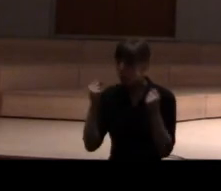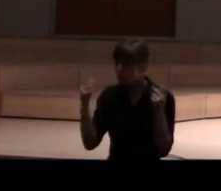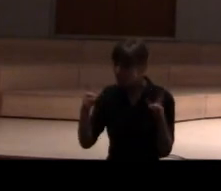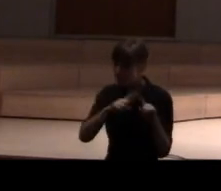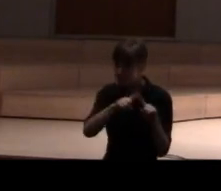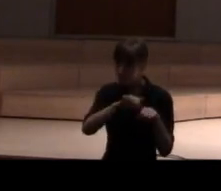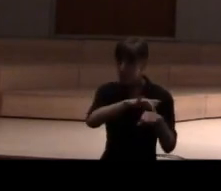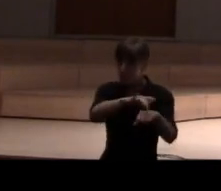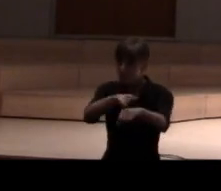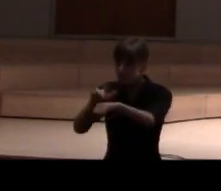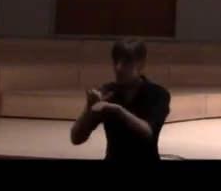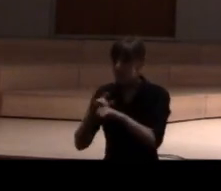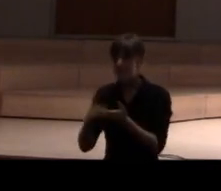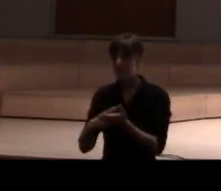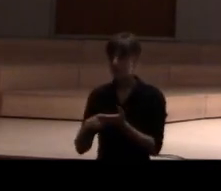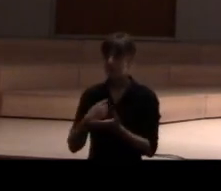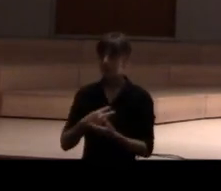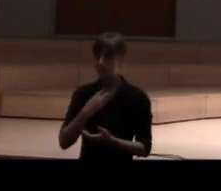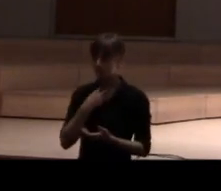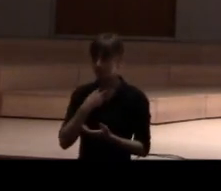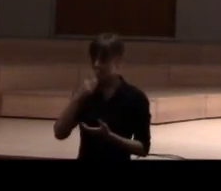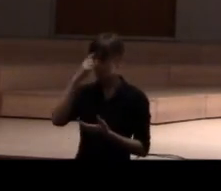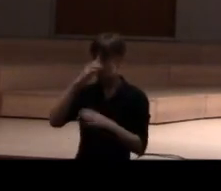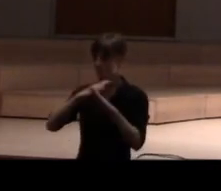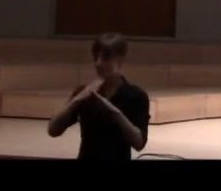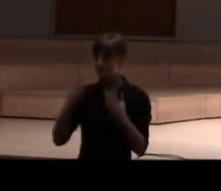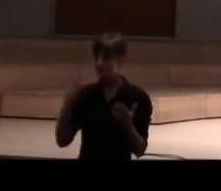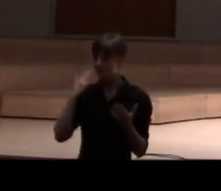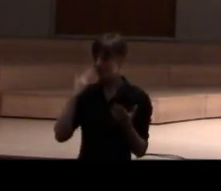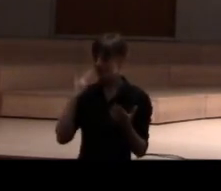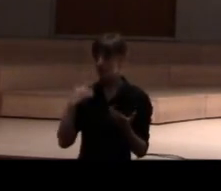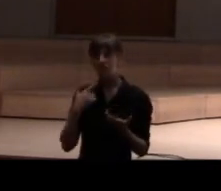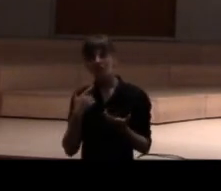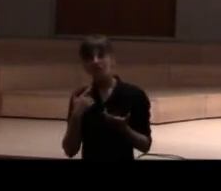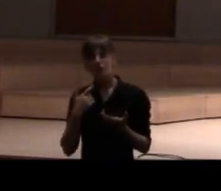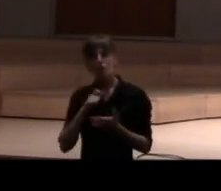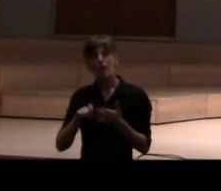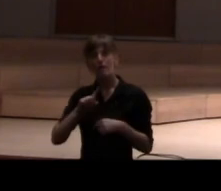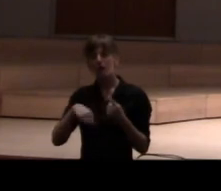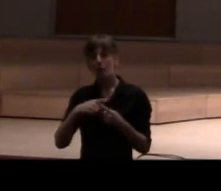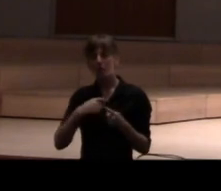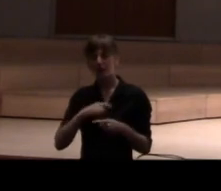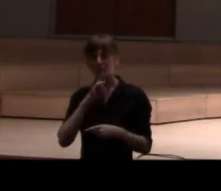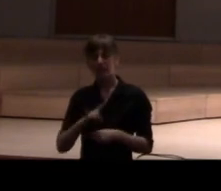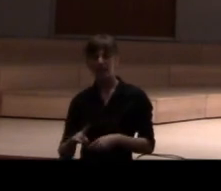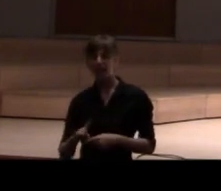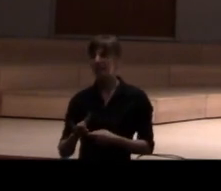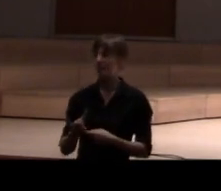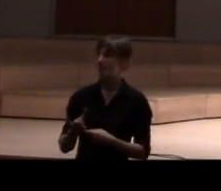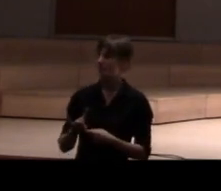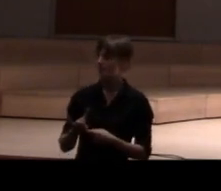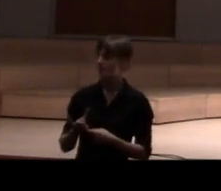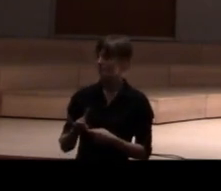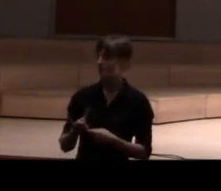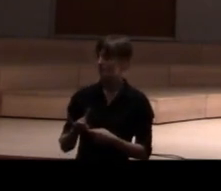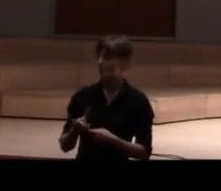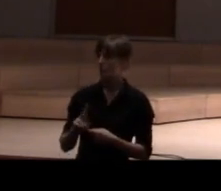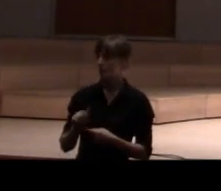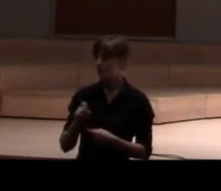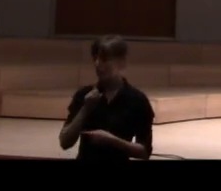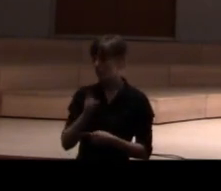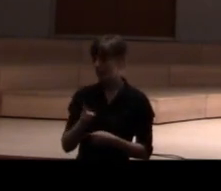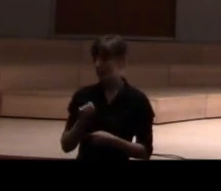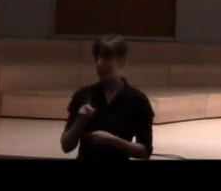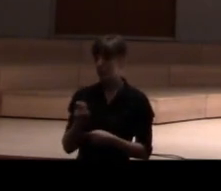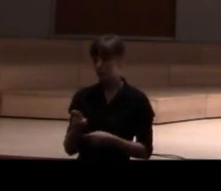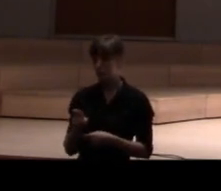I will sometimes get a prompt, like write about a time you were brave or something like that, and I'll think, what? was I ever really in my life,